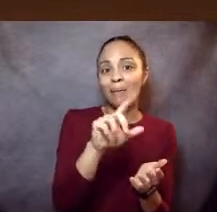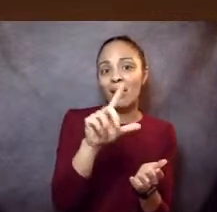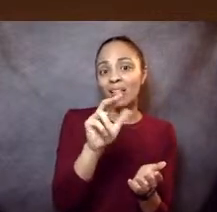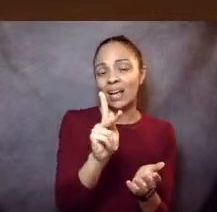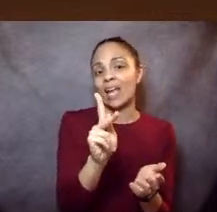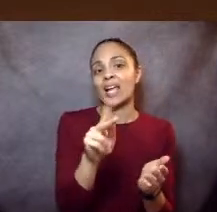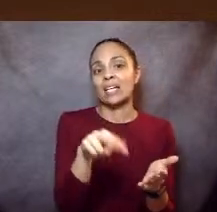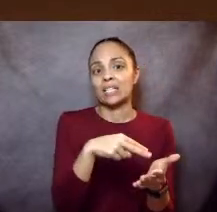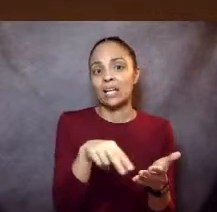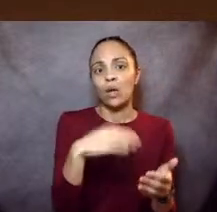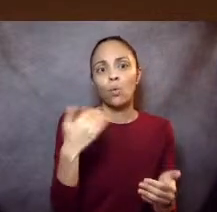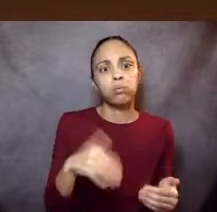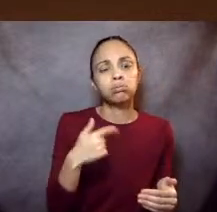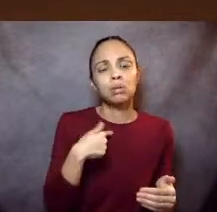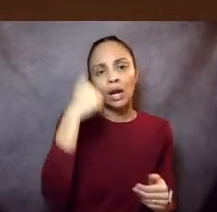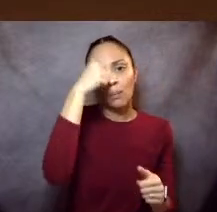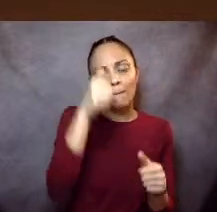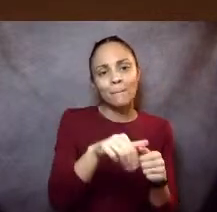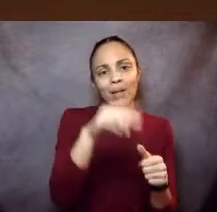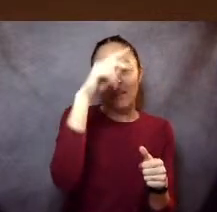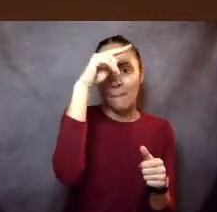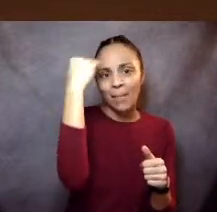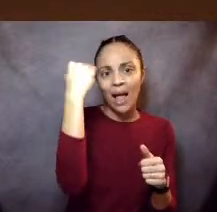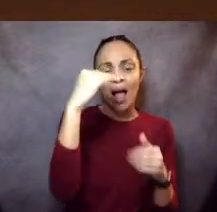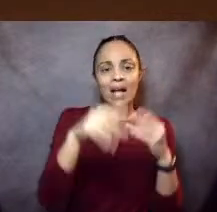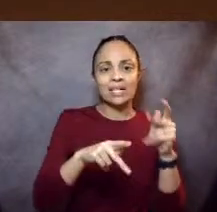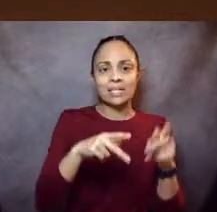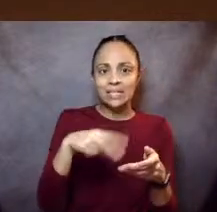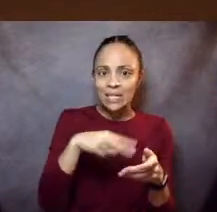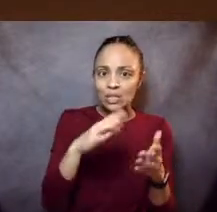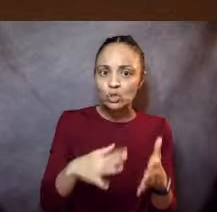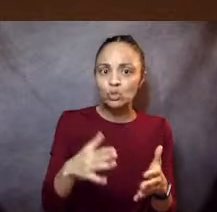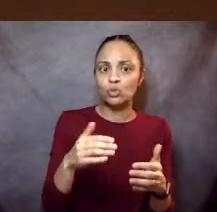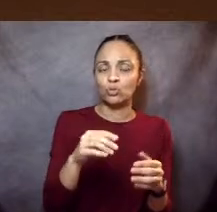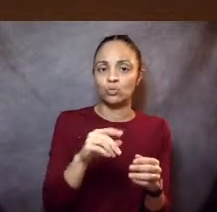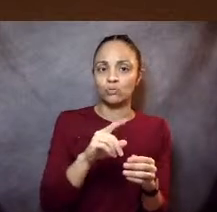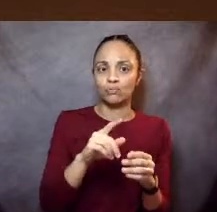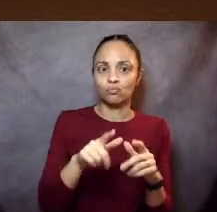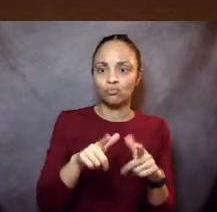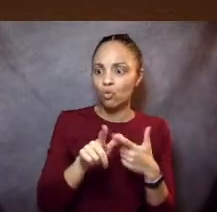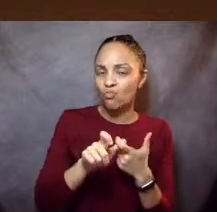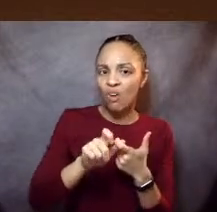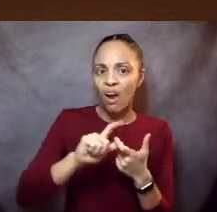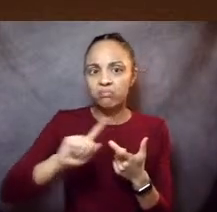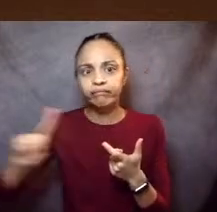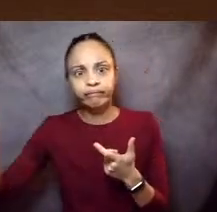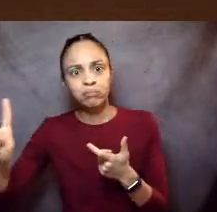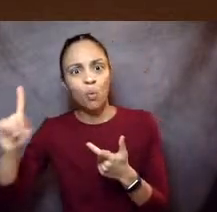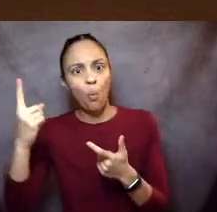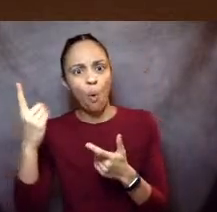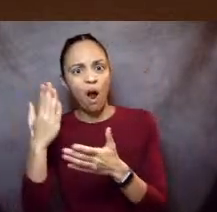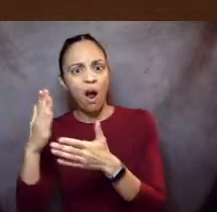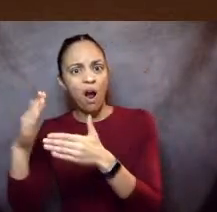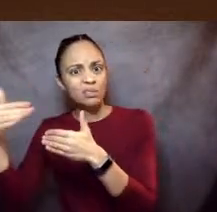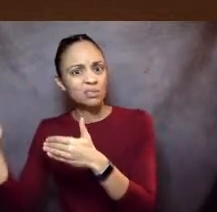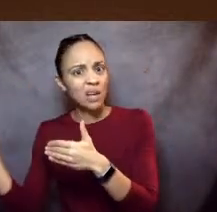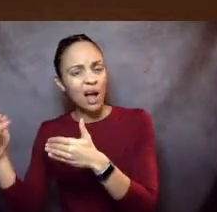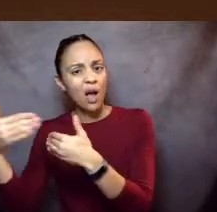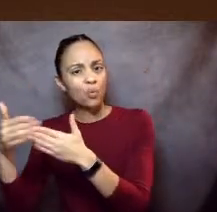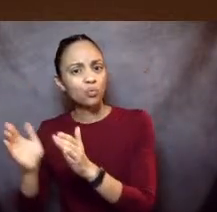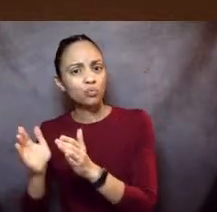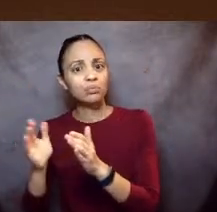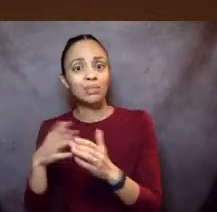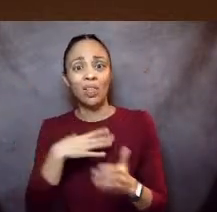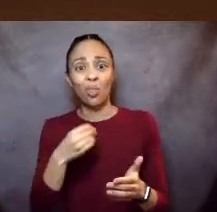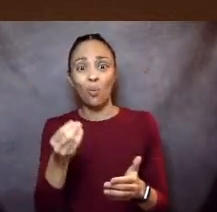and the white dancers ran to the other side of the room. And Thelma Hill put her hands on her hips and she looked at us. And I won't repeat